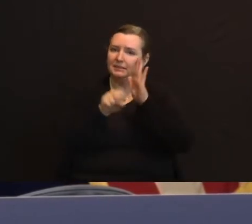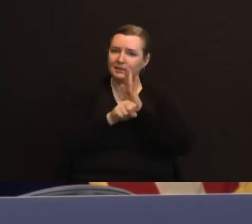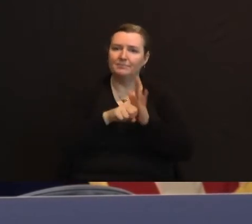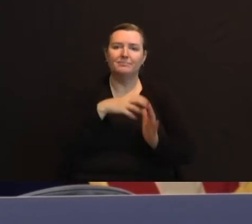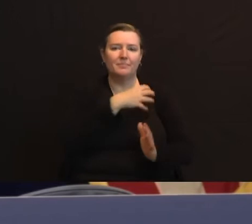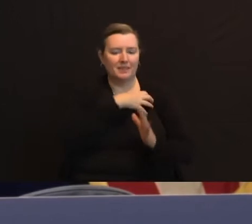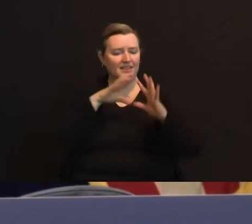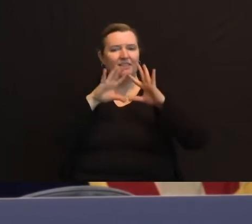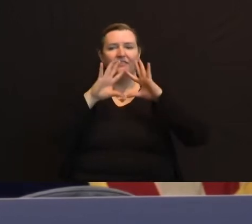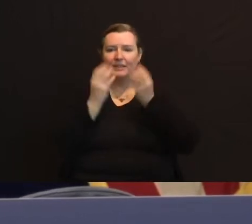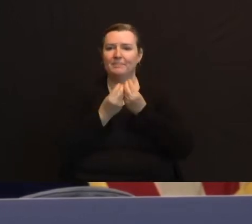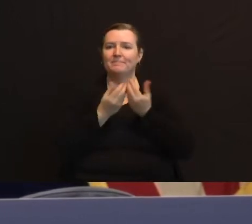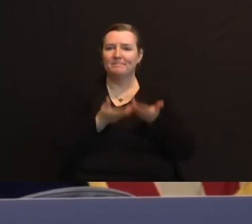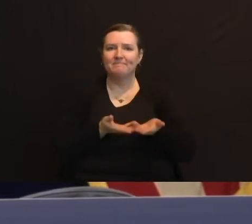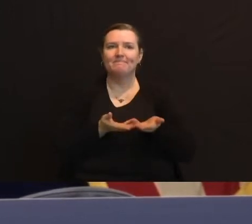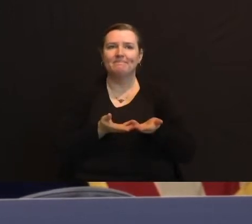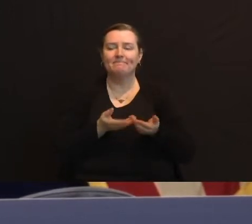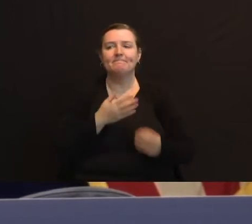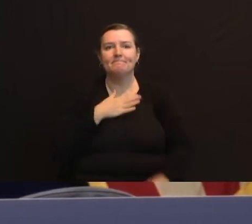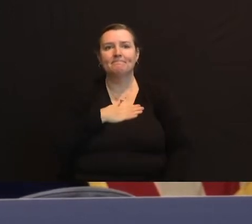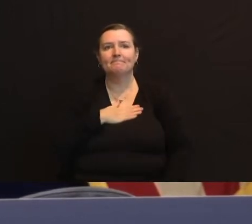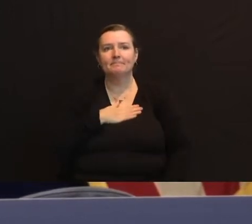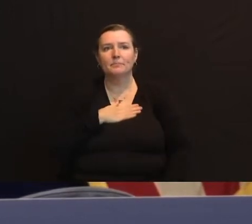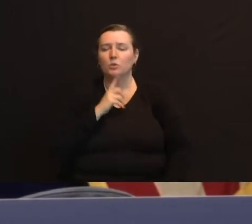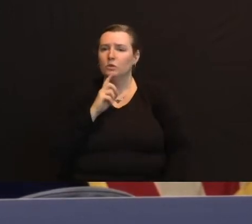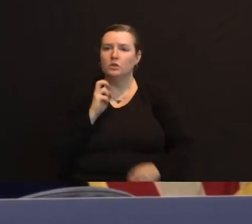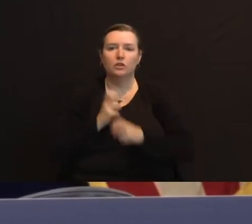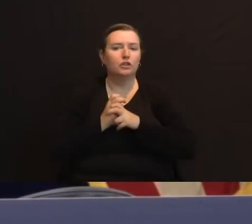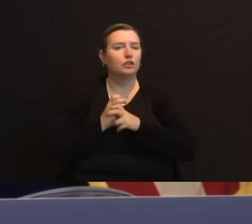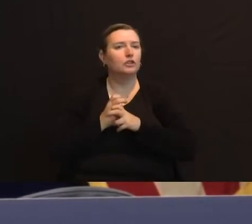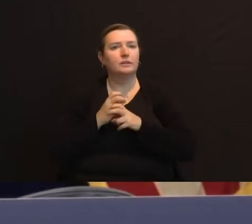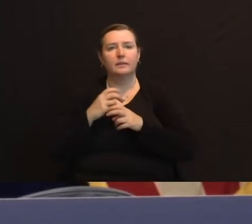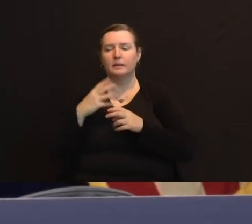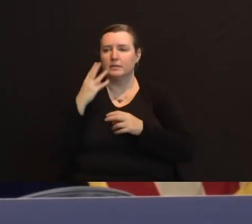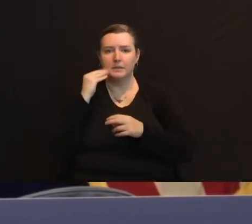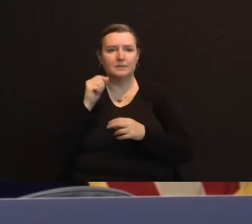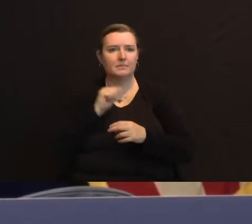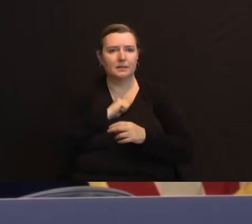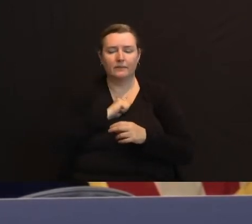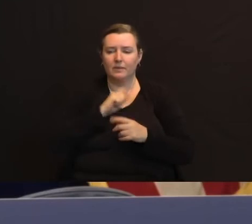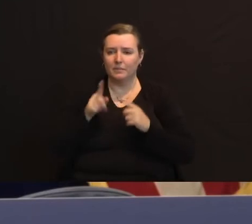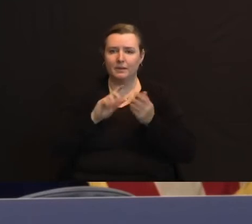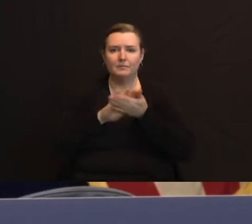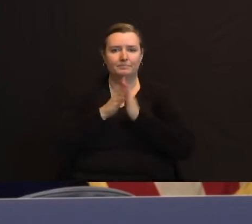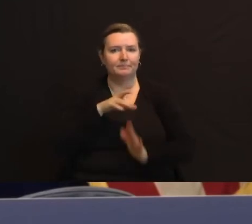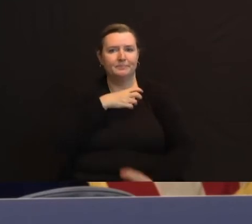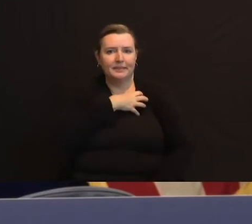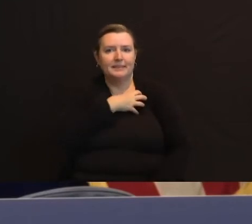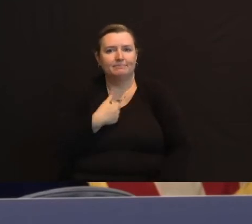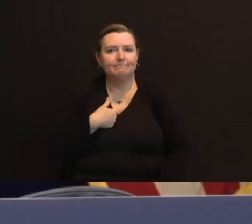One of the hardest things I've ever had to go through personally as a trooper, and just as